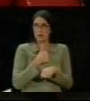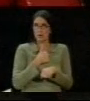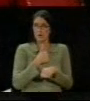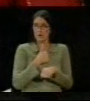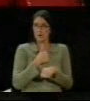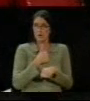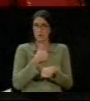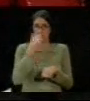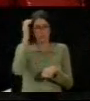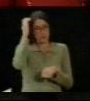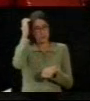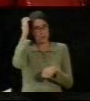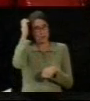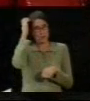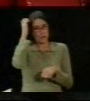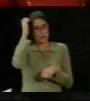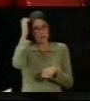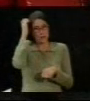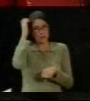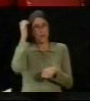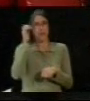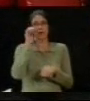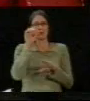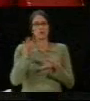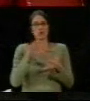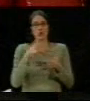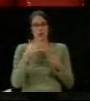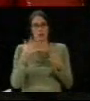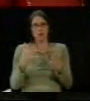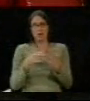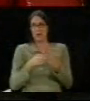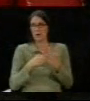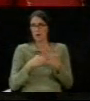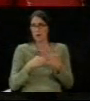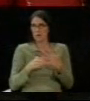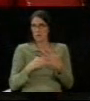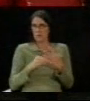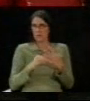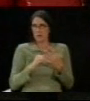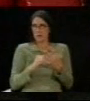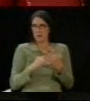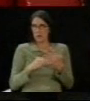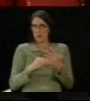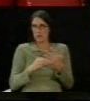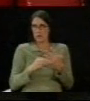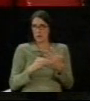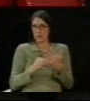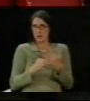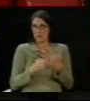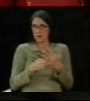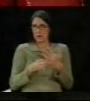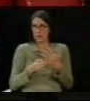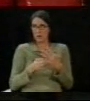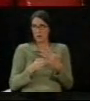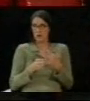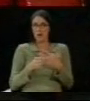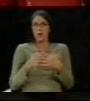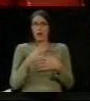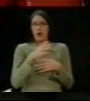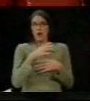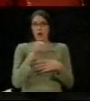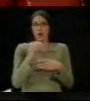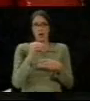distance with infrastructure to get there. It was It was a site that was